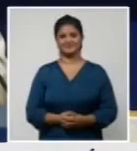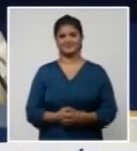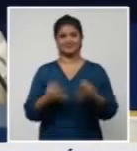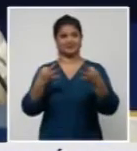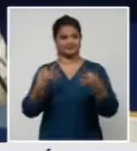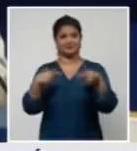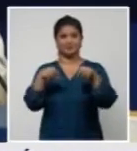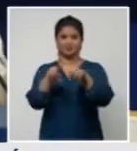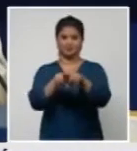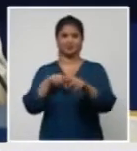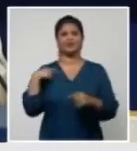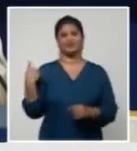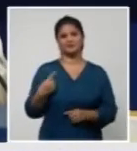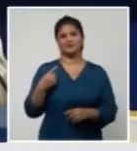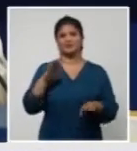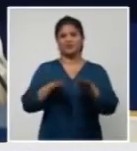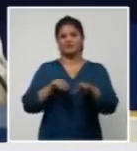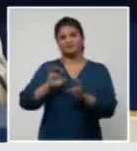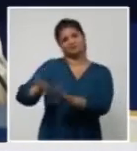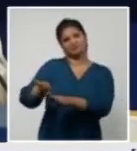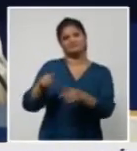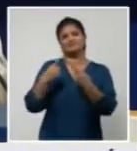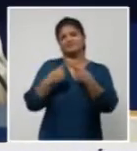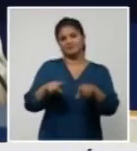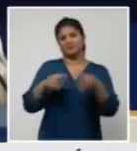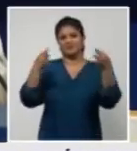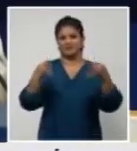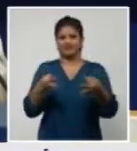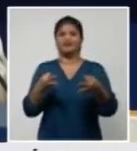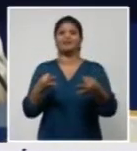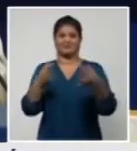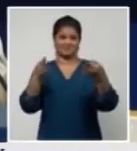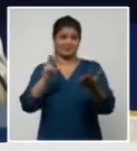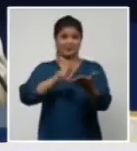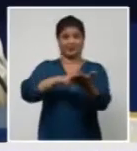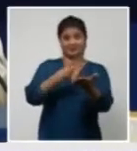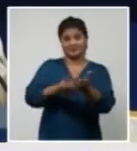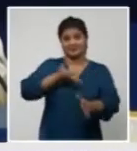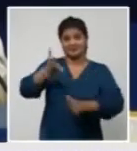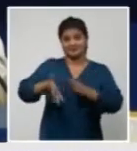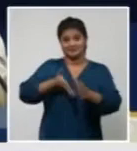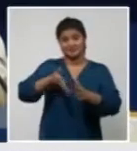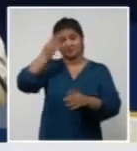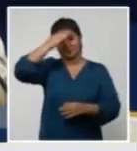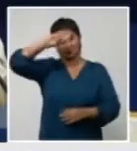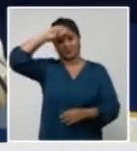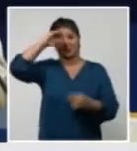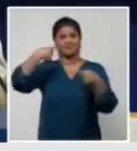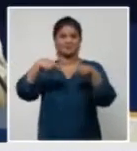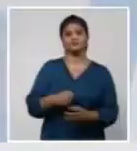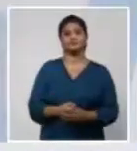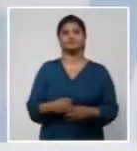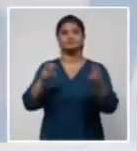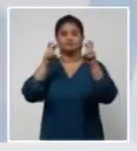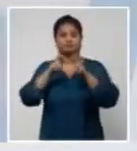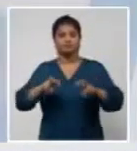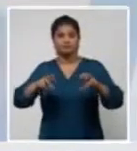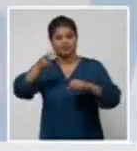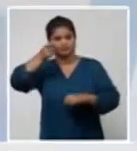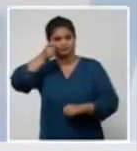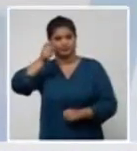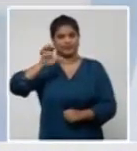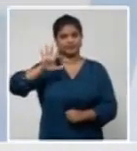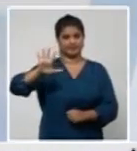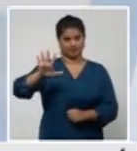viewers, who are many. And good morning to all of you, our viewers, who tune in every day.